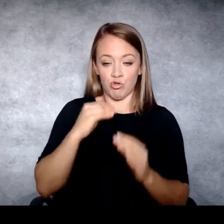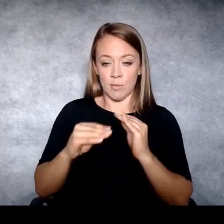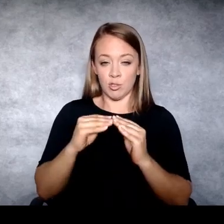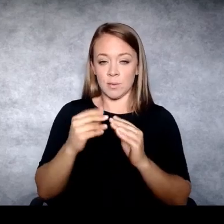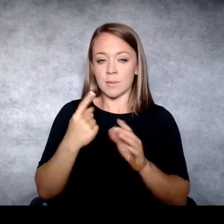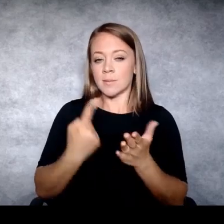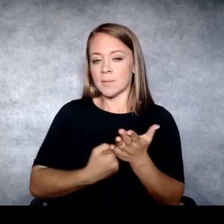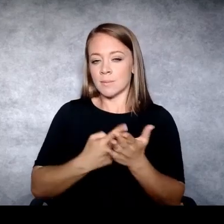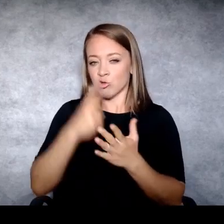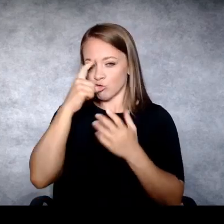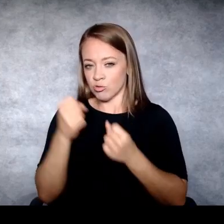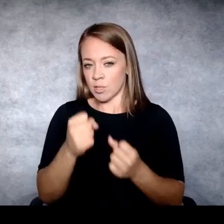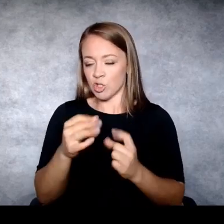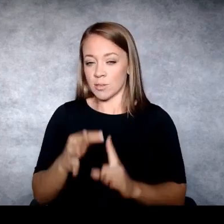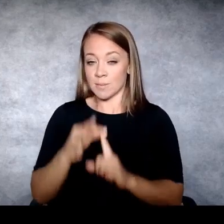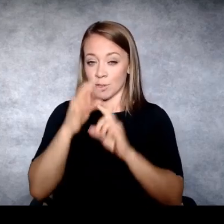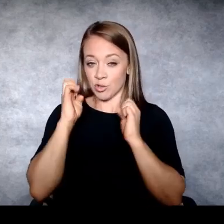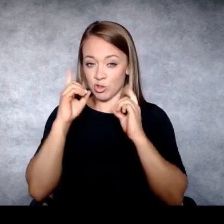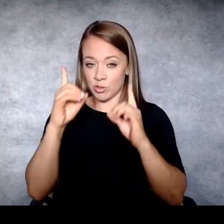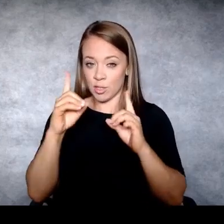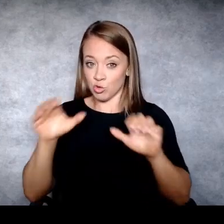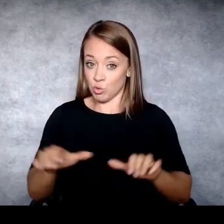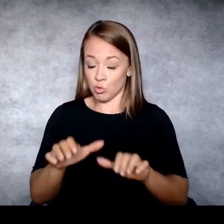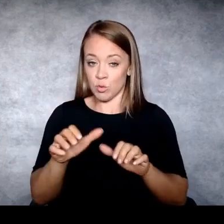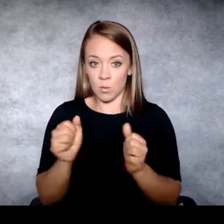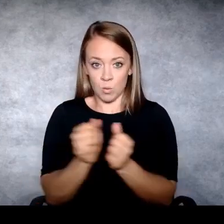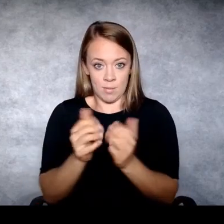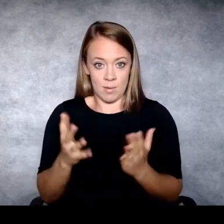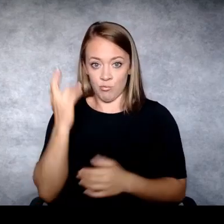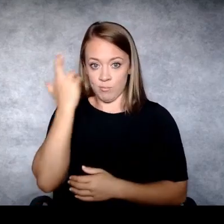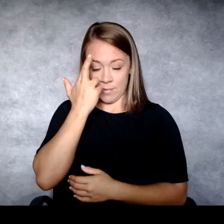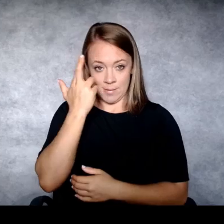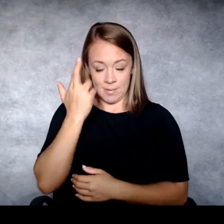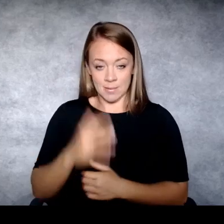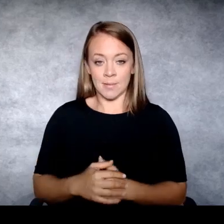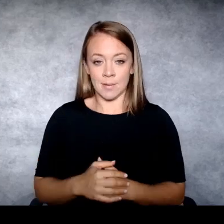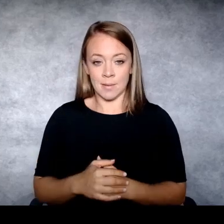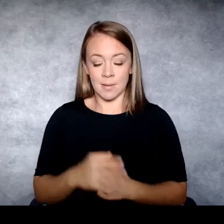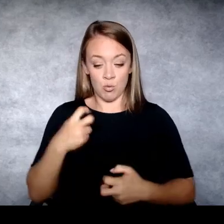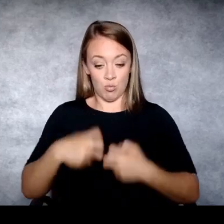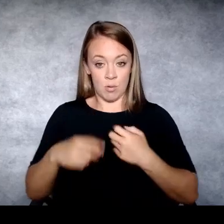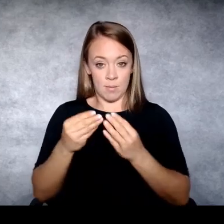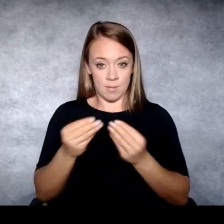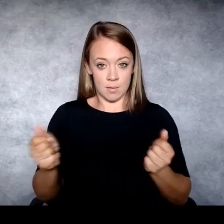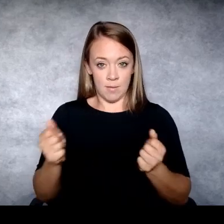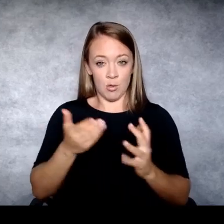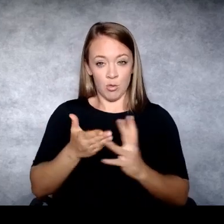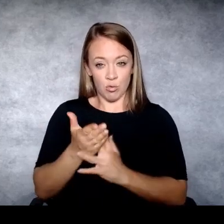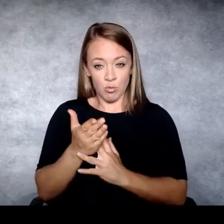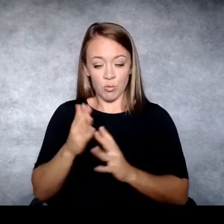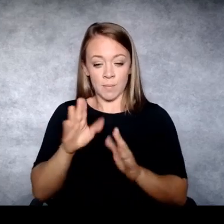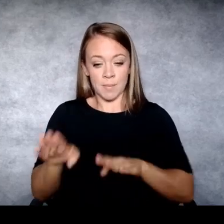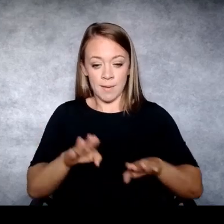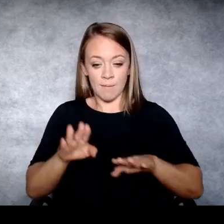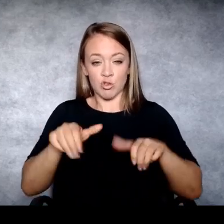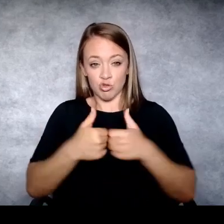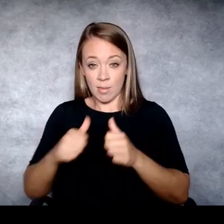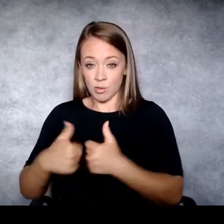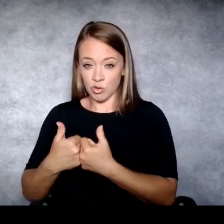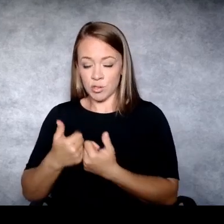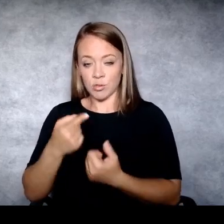special education teachers are doing without even realizing it. By problem solving through behavior challenges, you may already